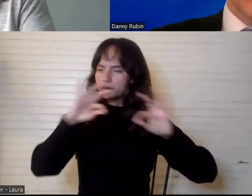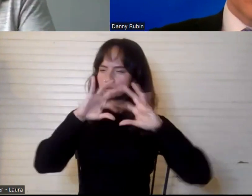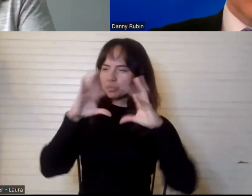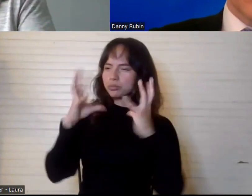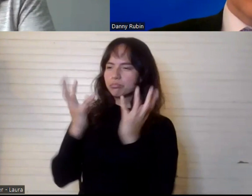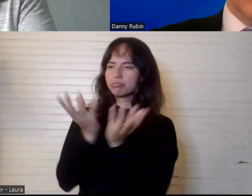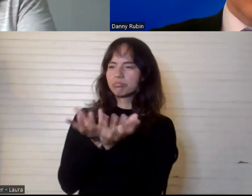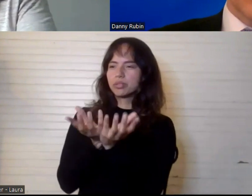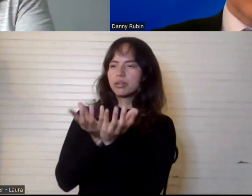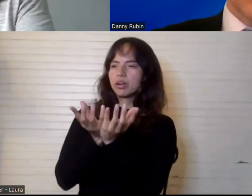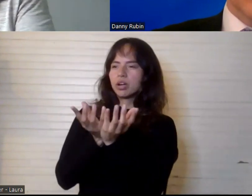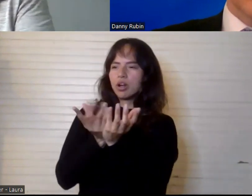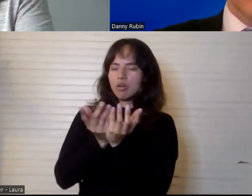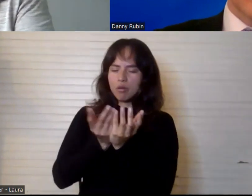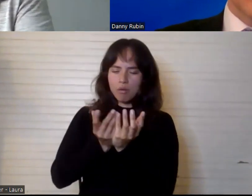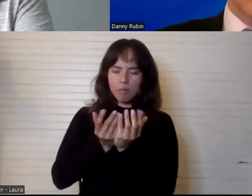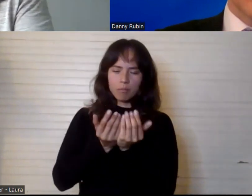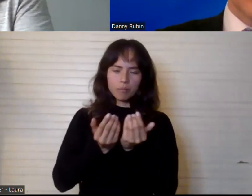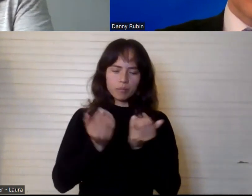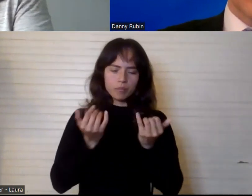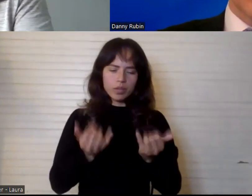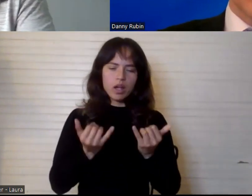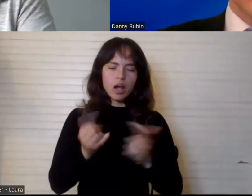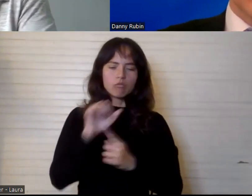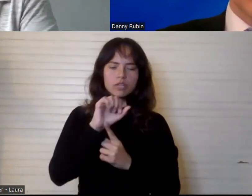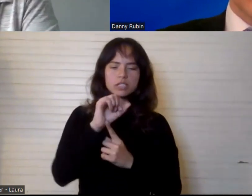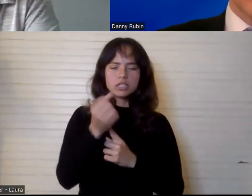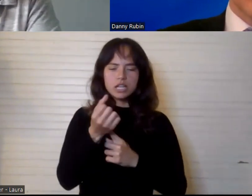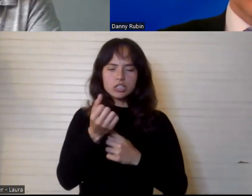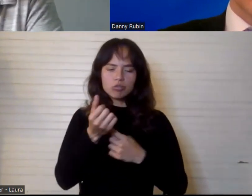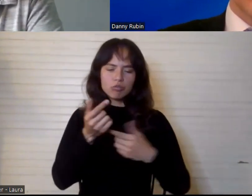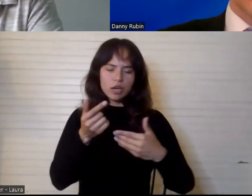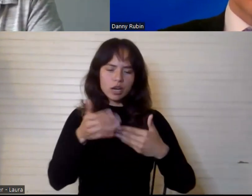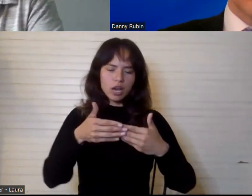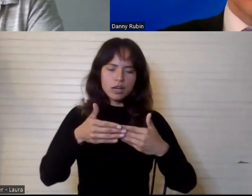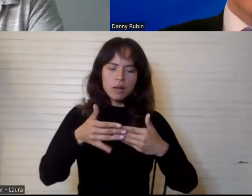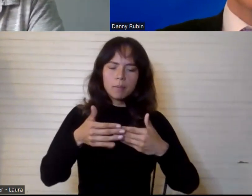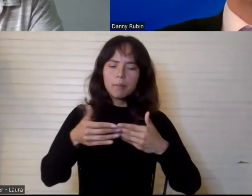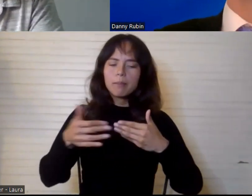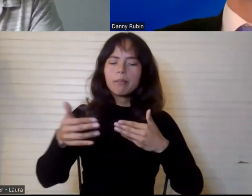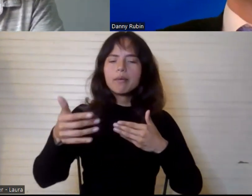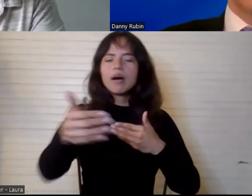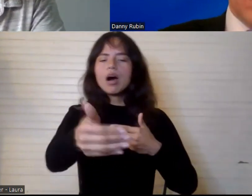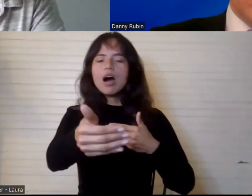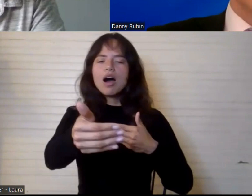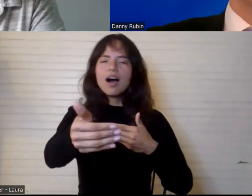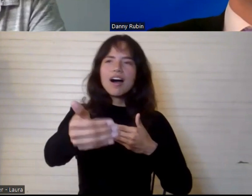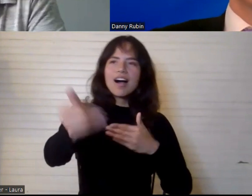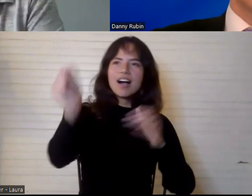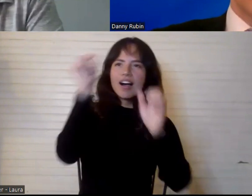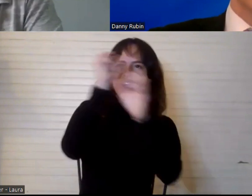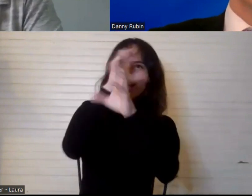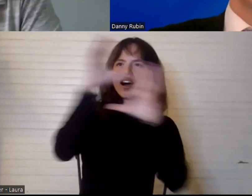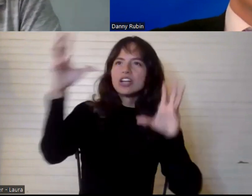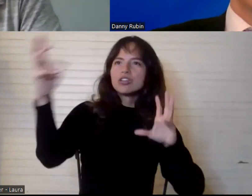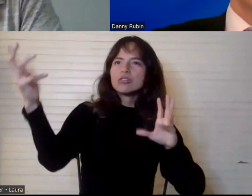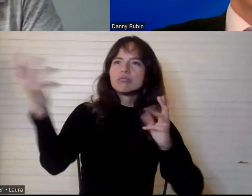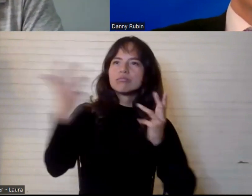future situation, and what that future situation needs to look like to improve upon what they currently have with regards to their website.